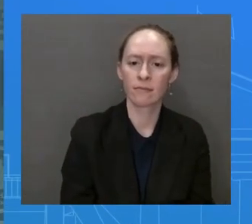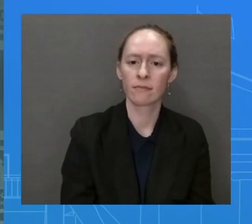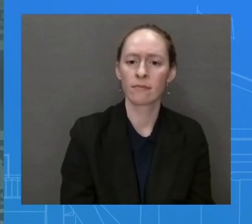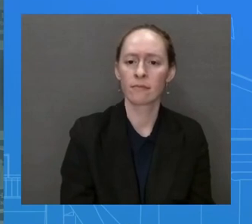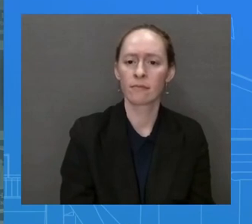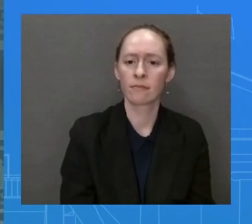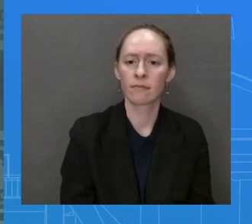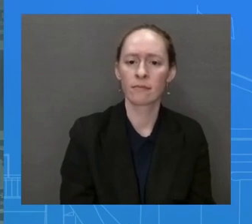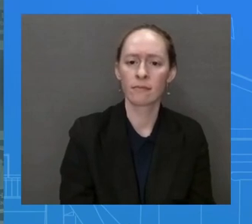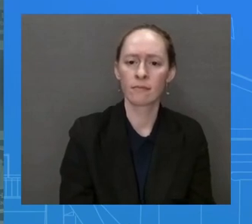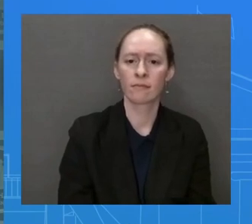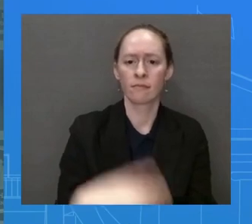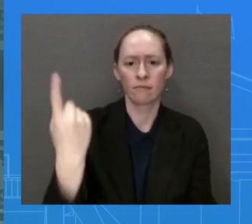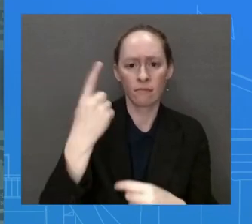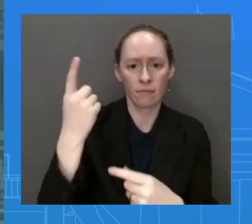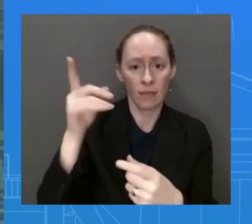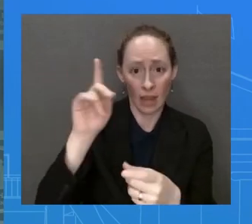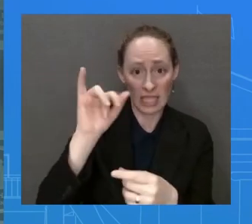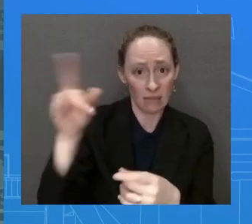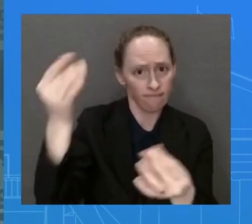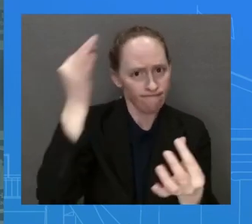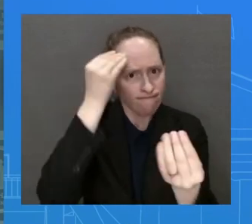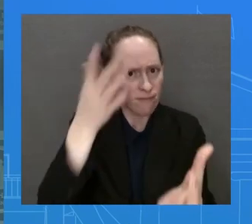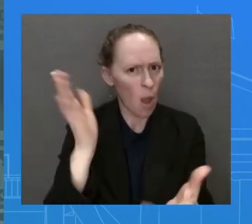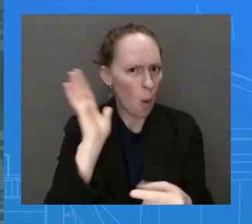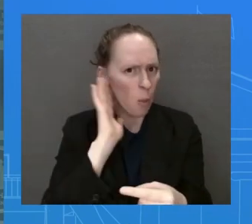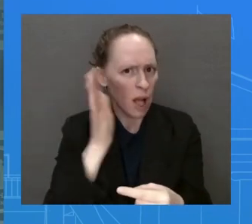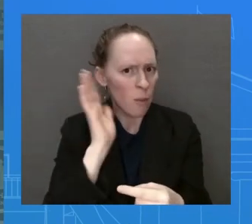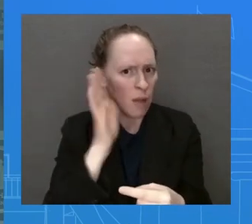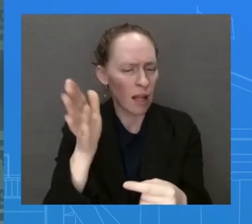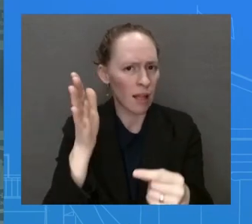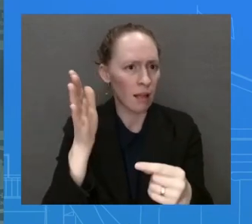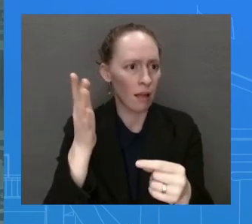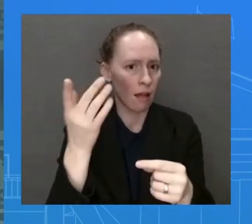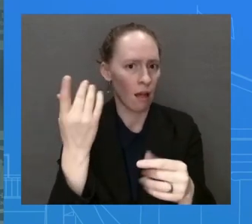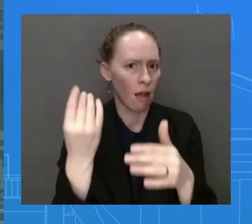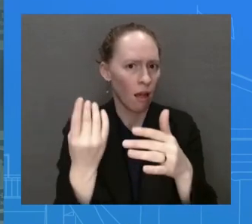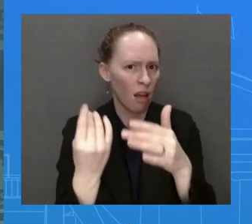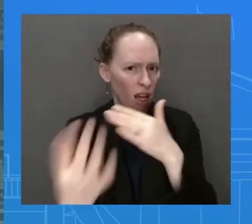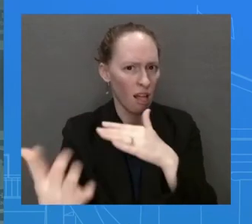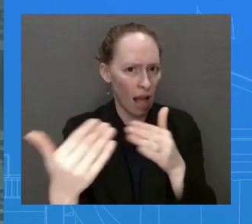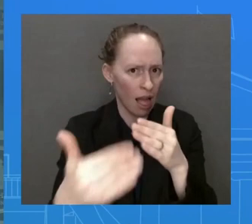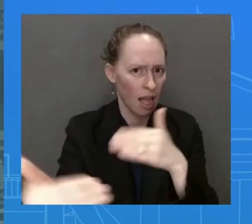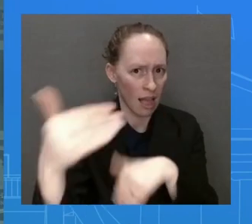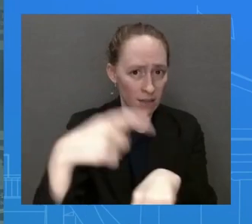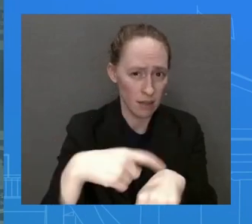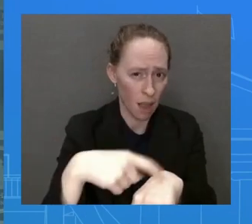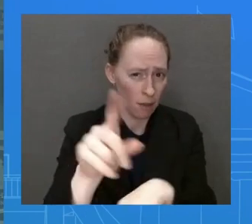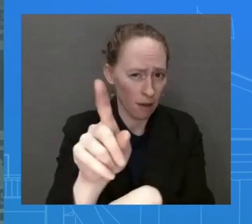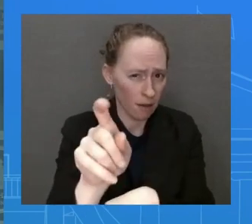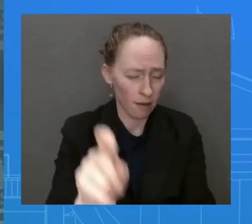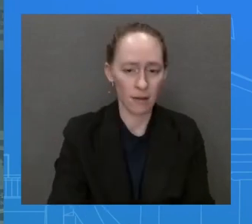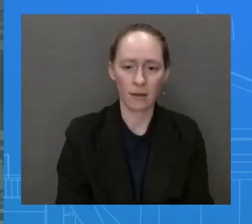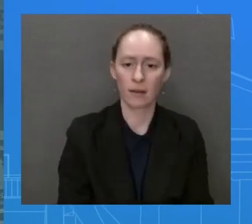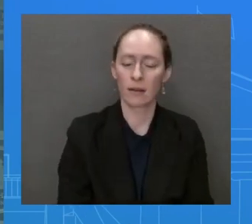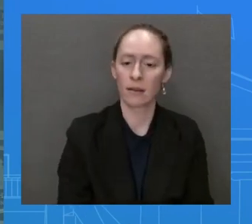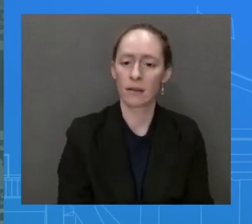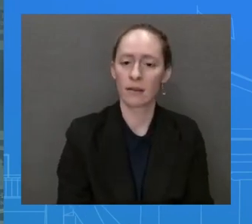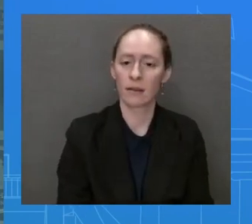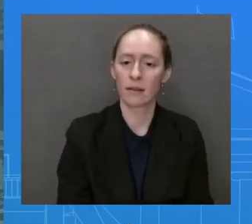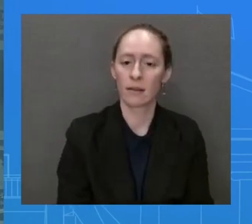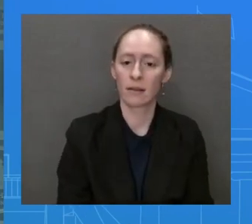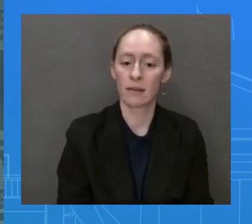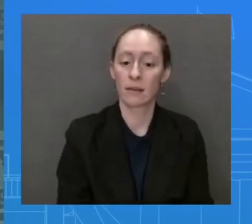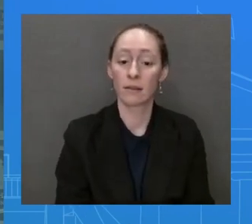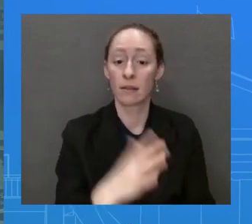is just so that everyone knows, the folks who are watching, the debt limit is projected to be reached on Thursday, January 19th. At that